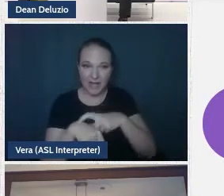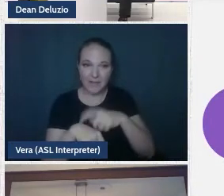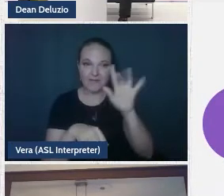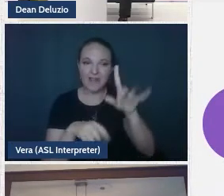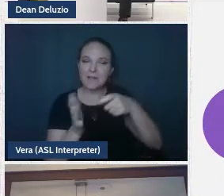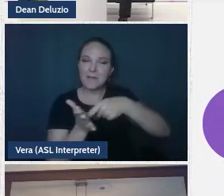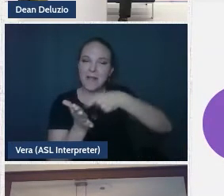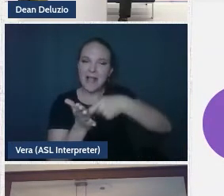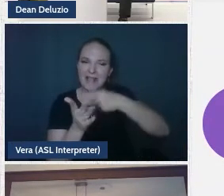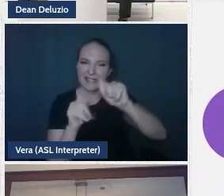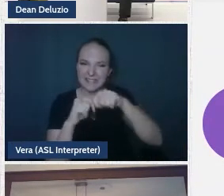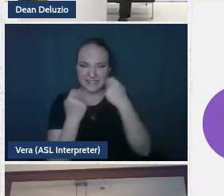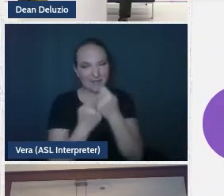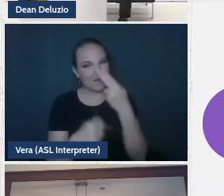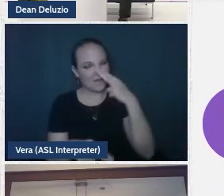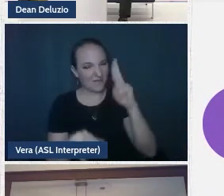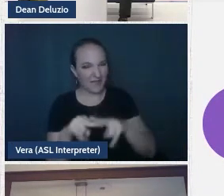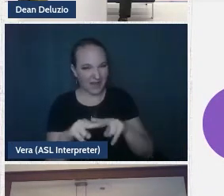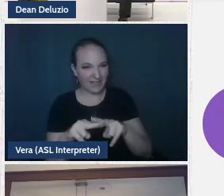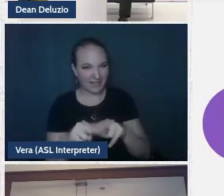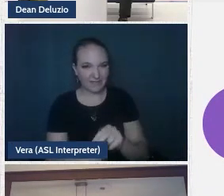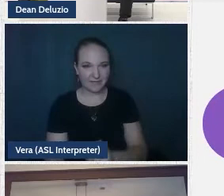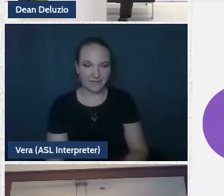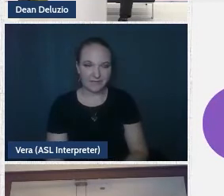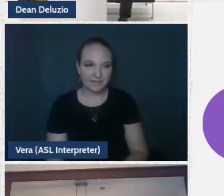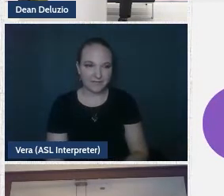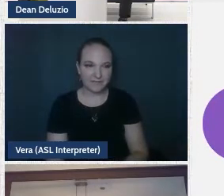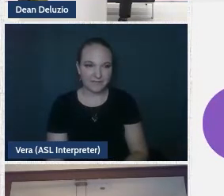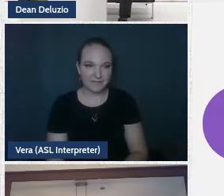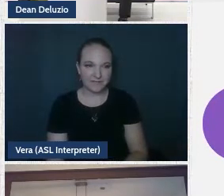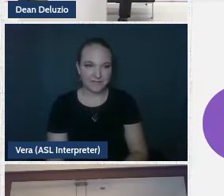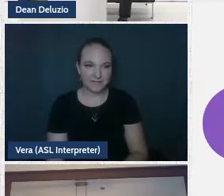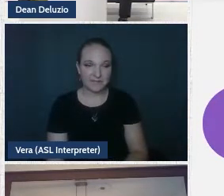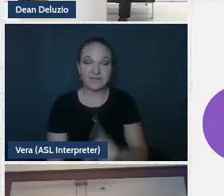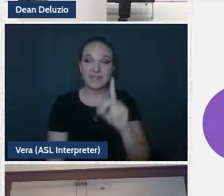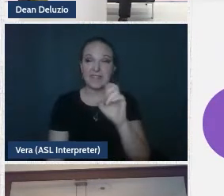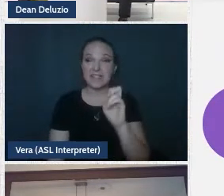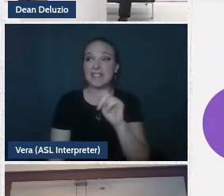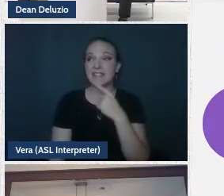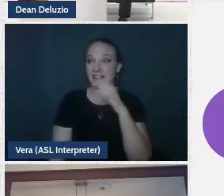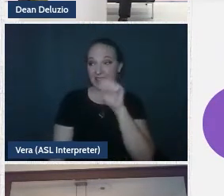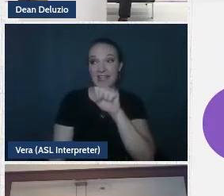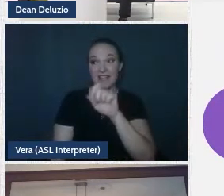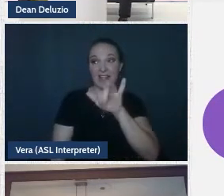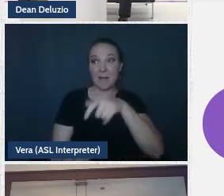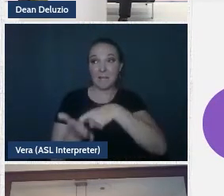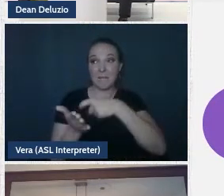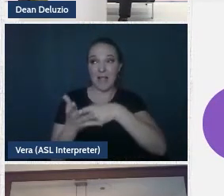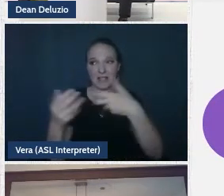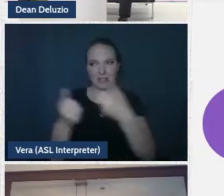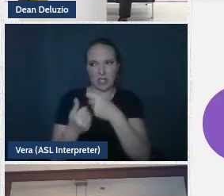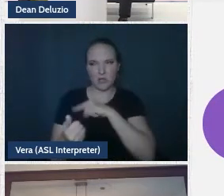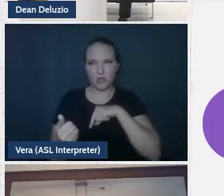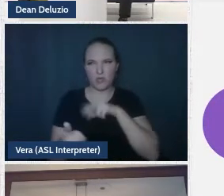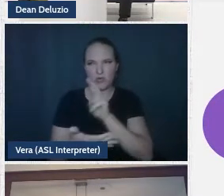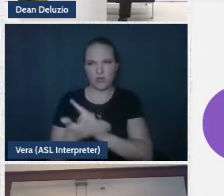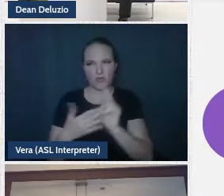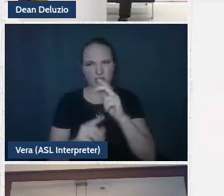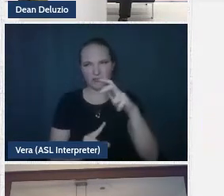fun groups to be part of. Queen's has done very well in that mining challenge.